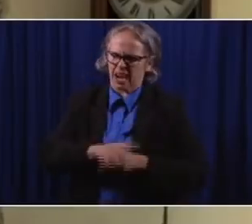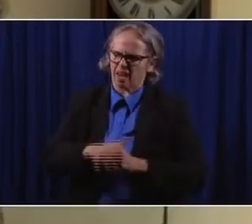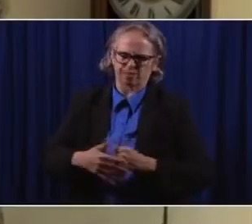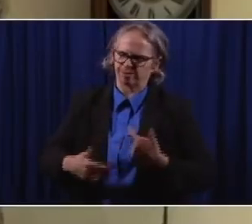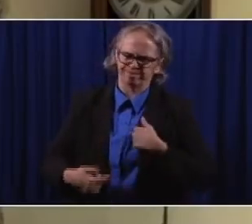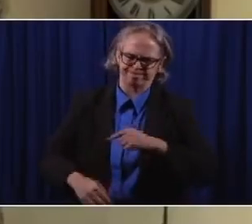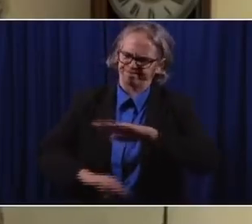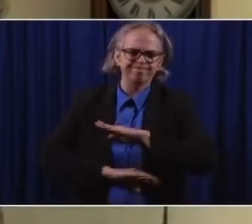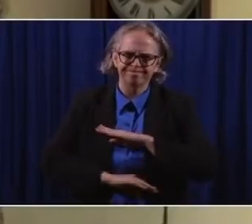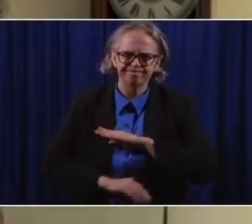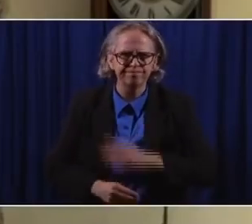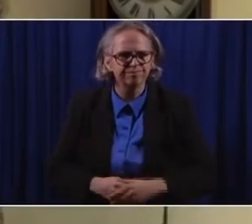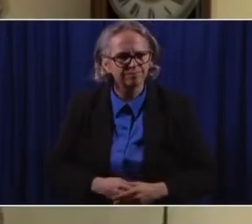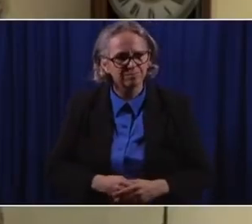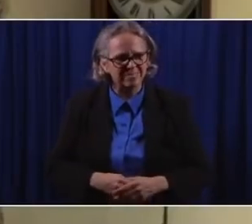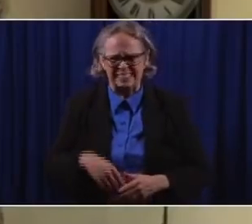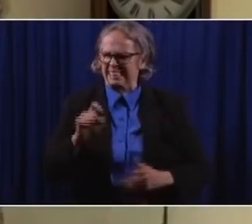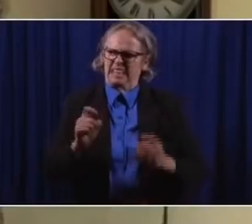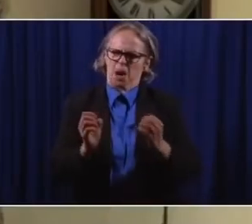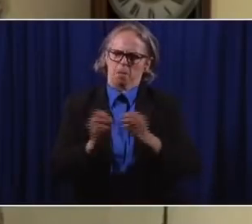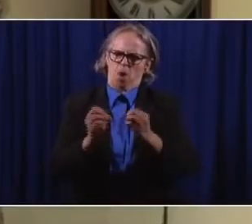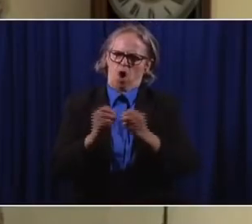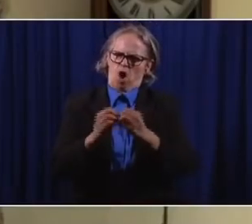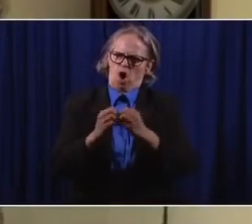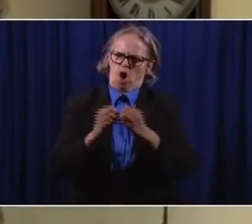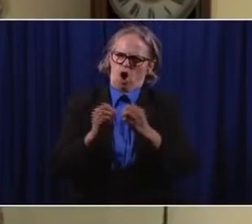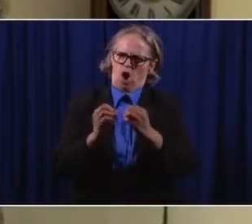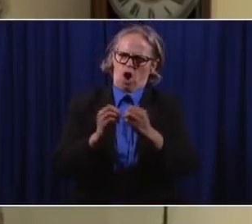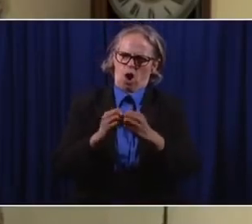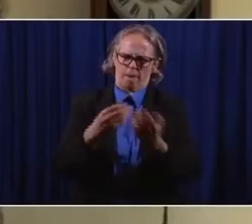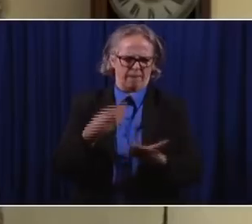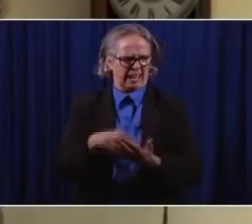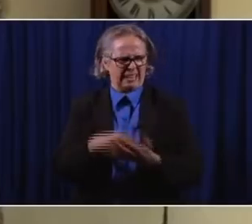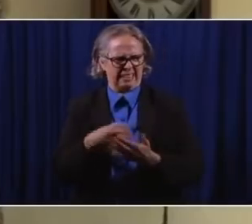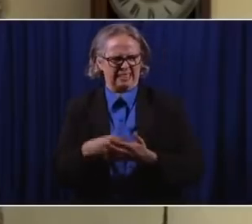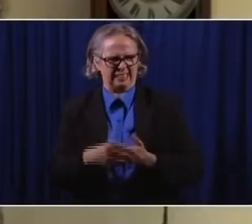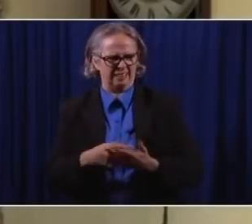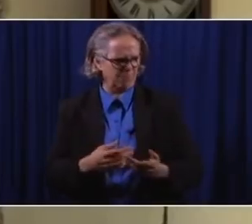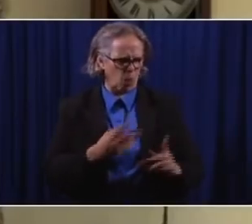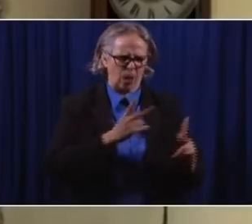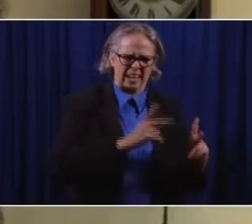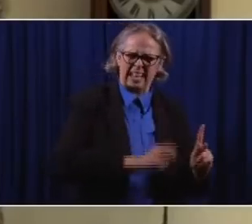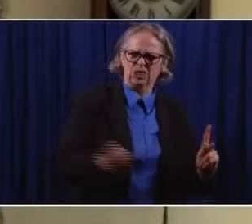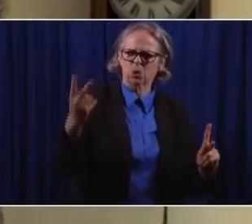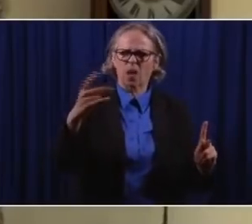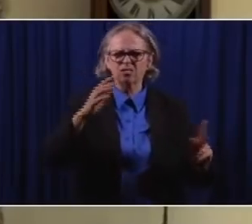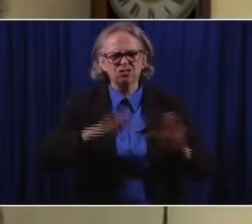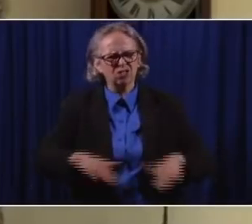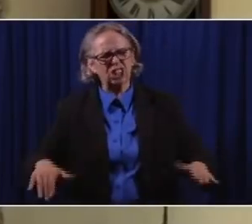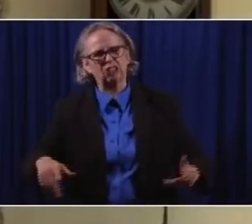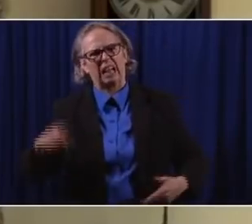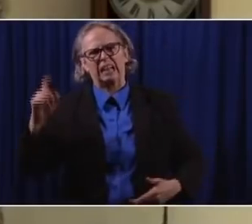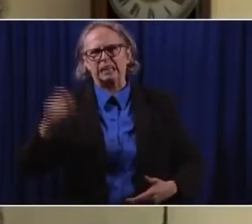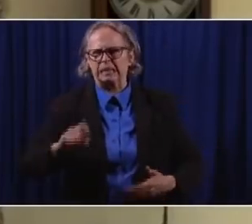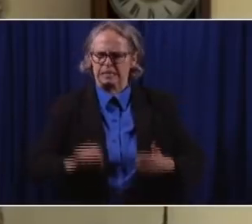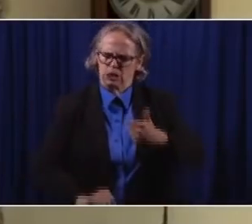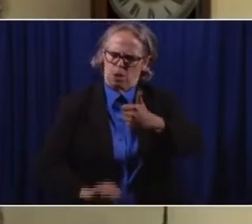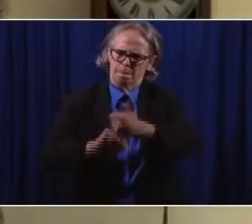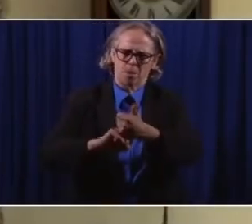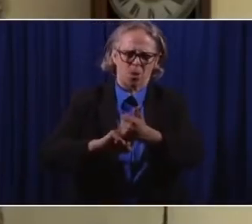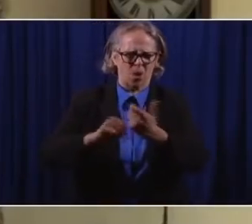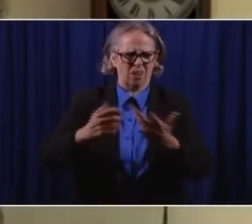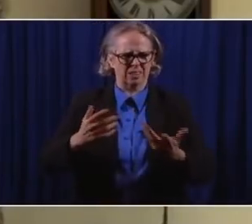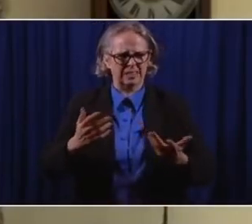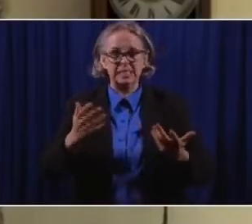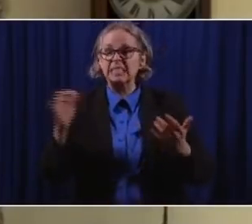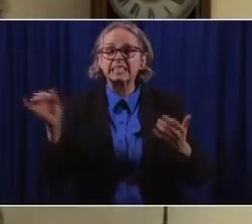the need for this in our K through 12 kids has gone up. Same with our colleges and